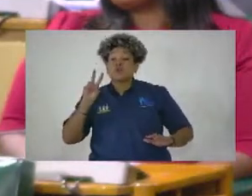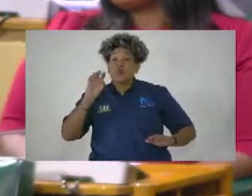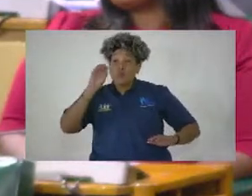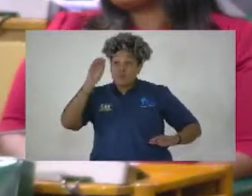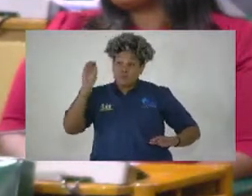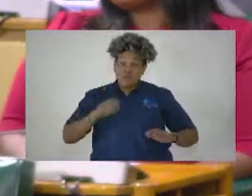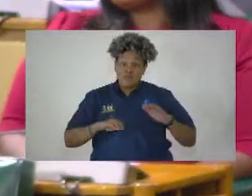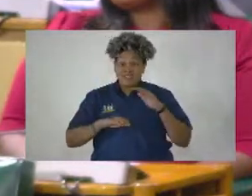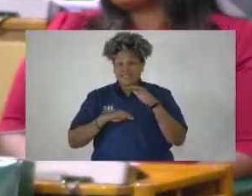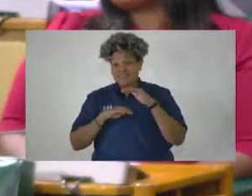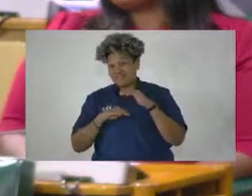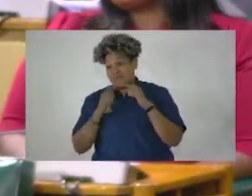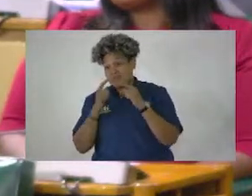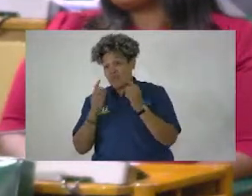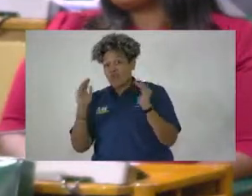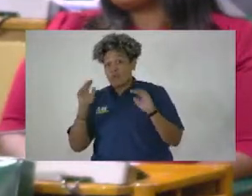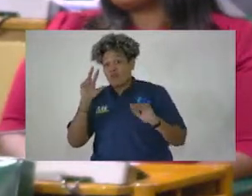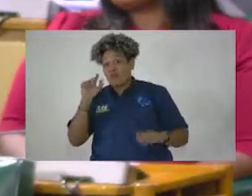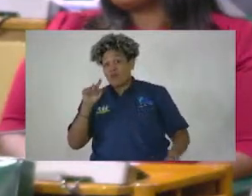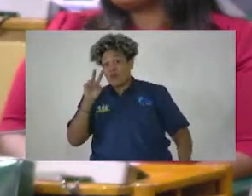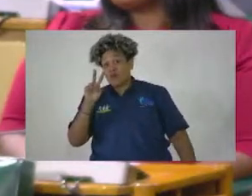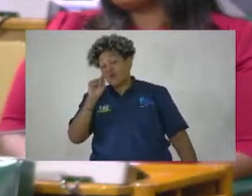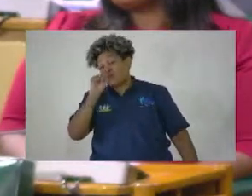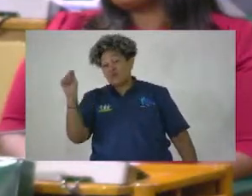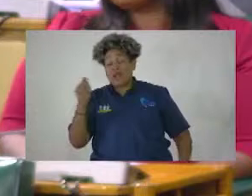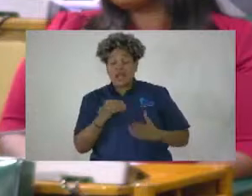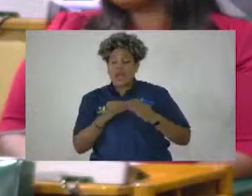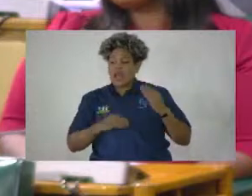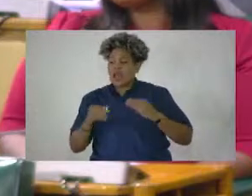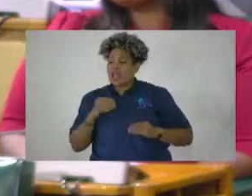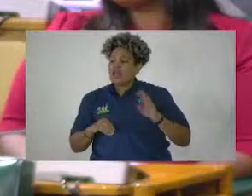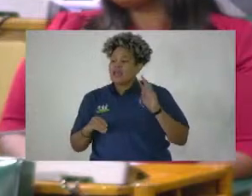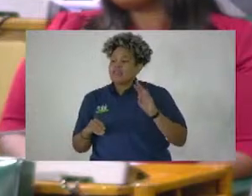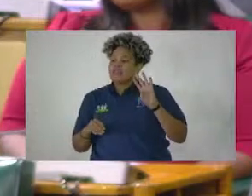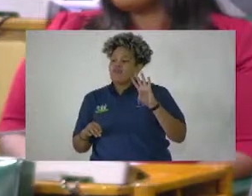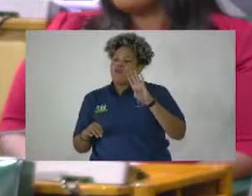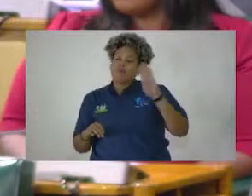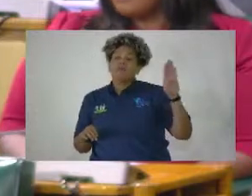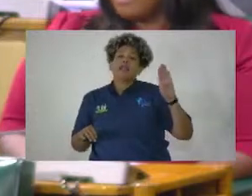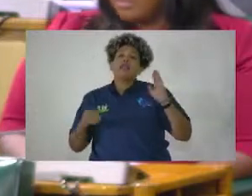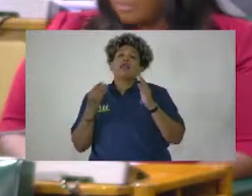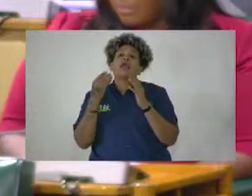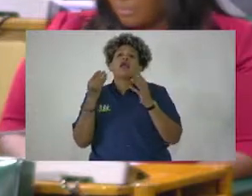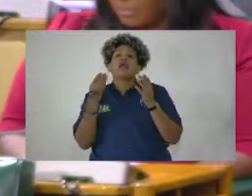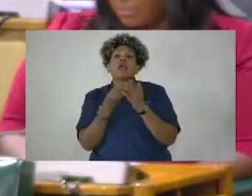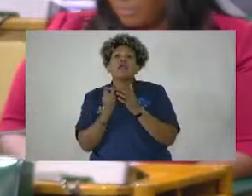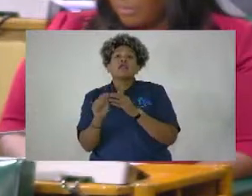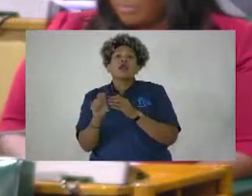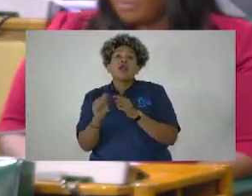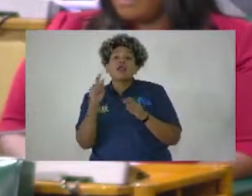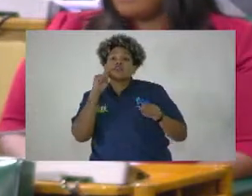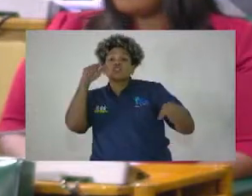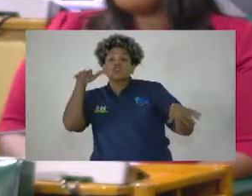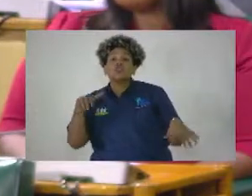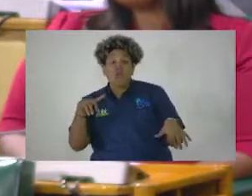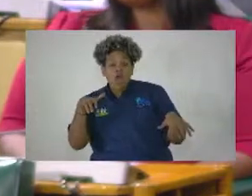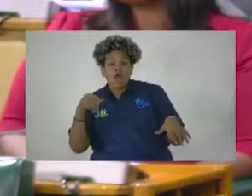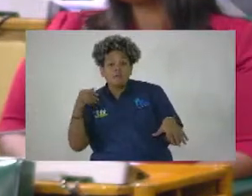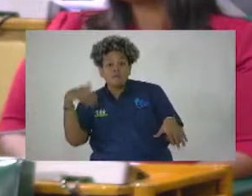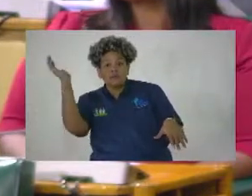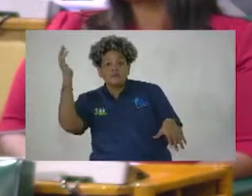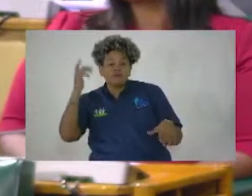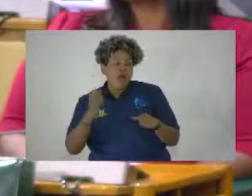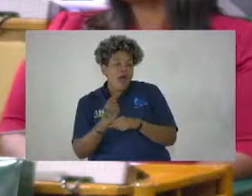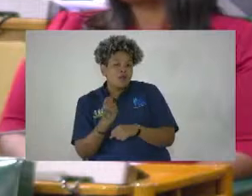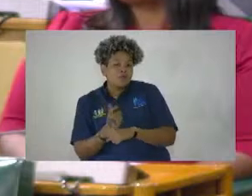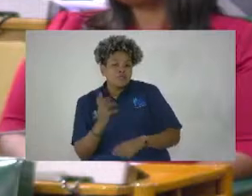trillion economy is a $64 billion revenue shock on an annualized basis.